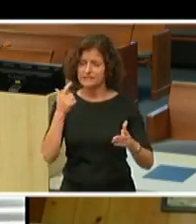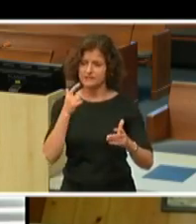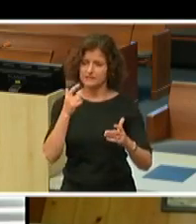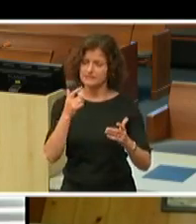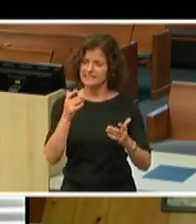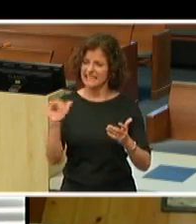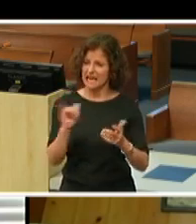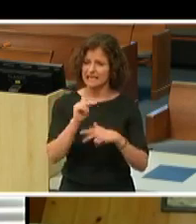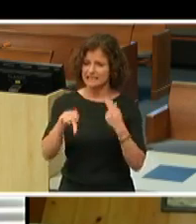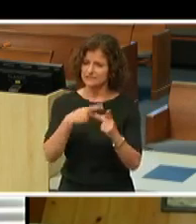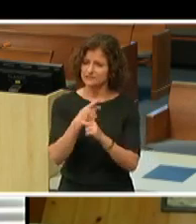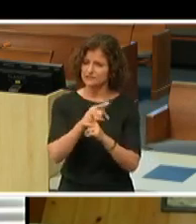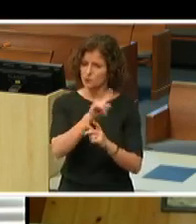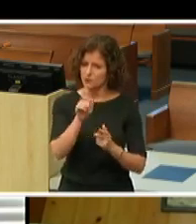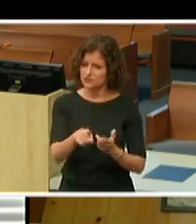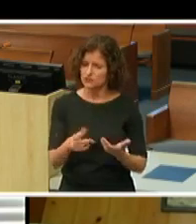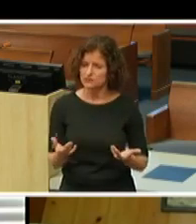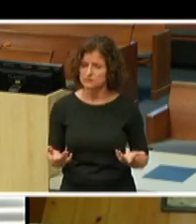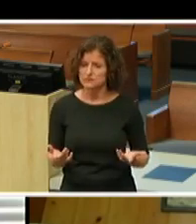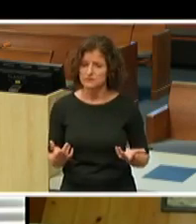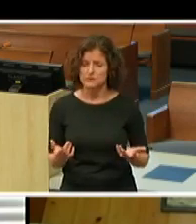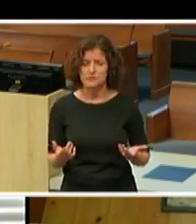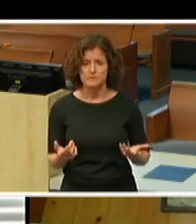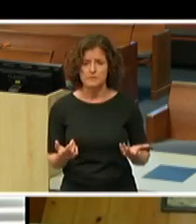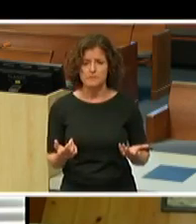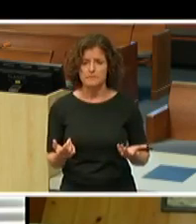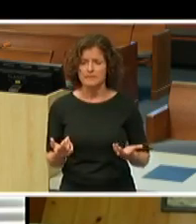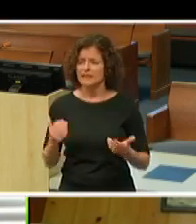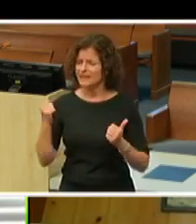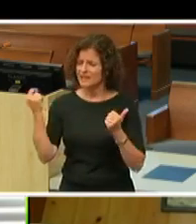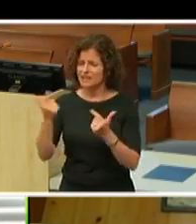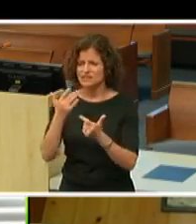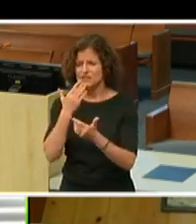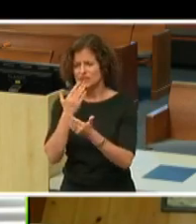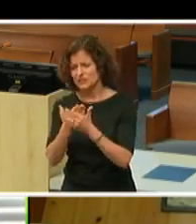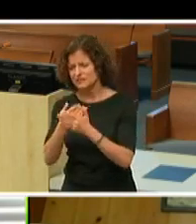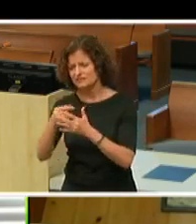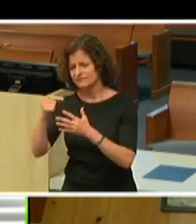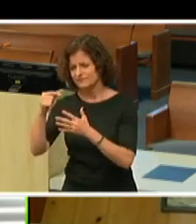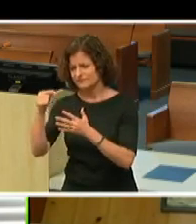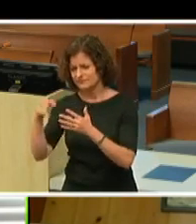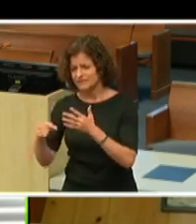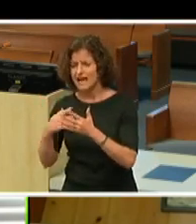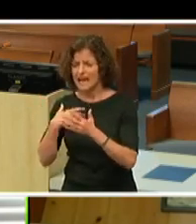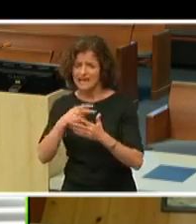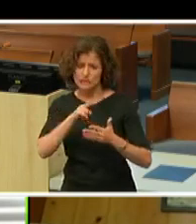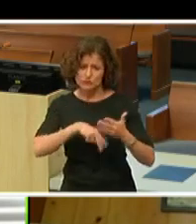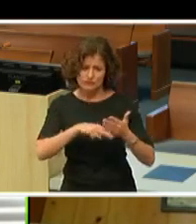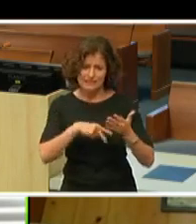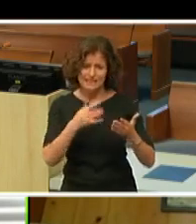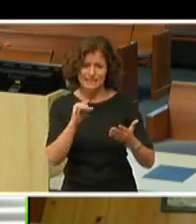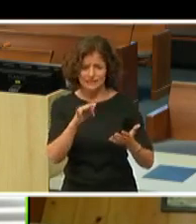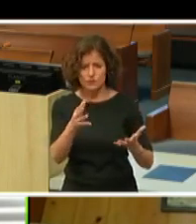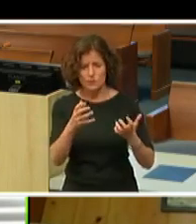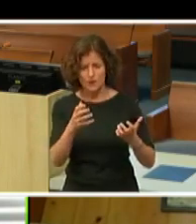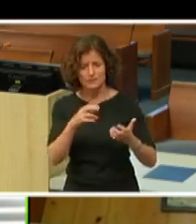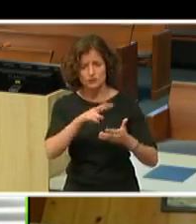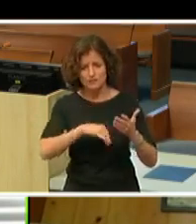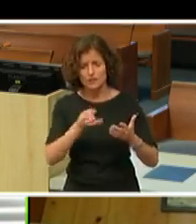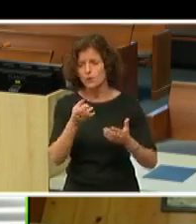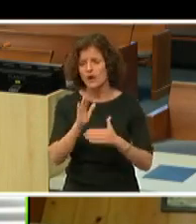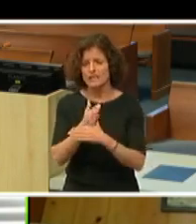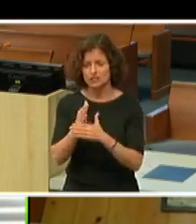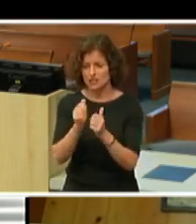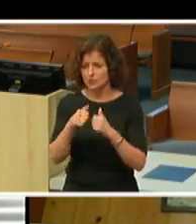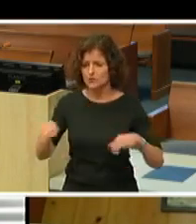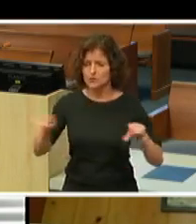talking about. Okay. Right. And it has all those bases in it. And I, like I said, I can read it into the record if you'd like me to, or I can share it with